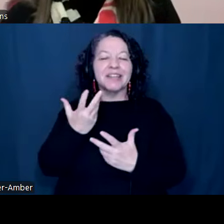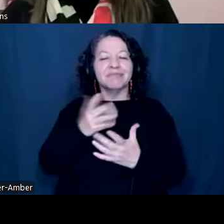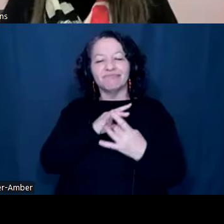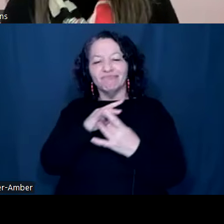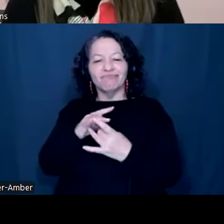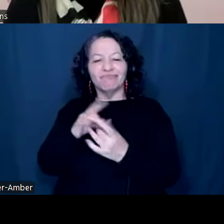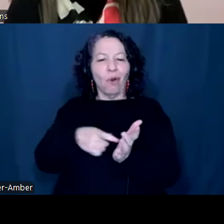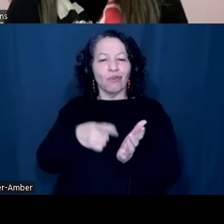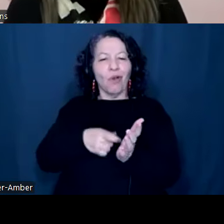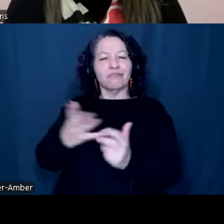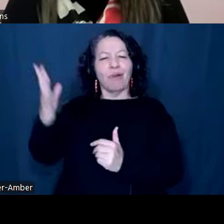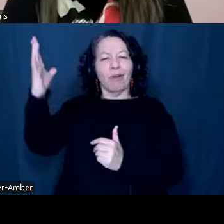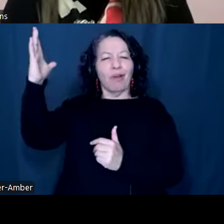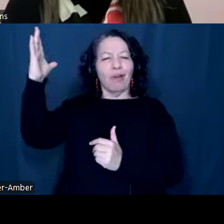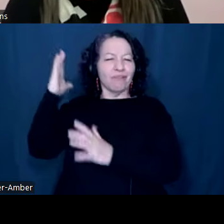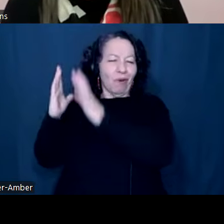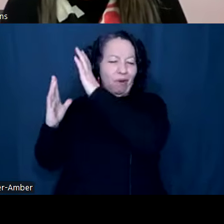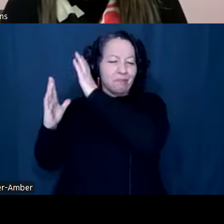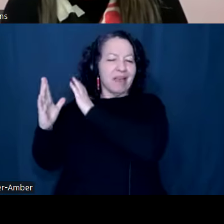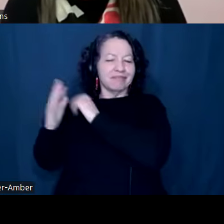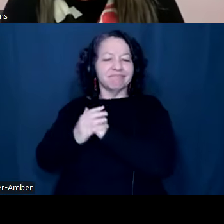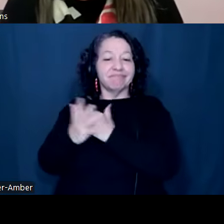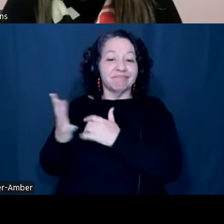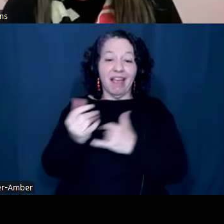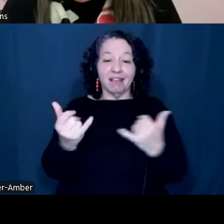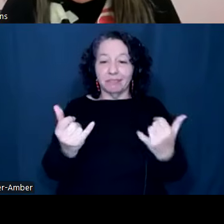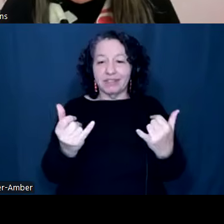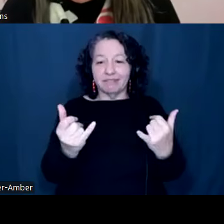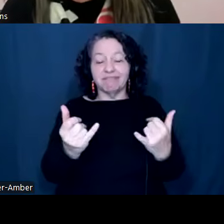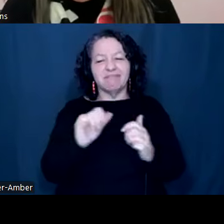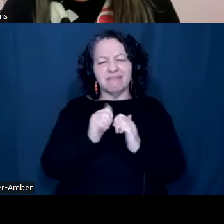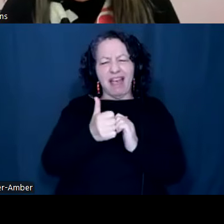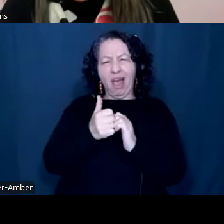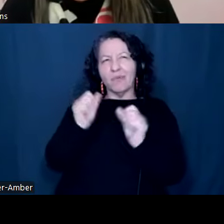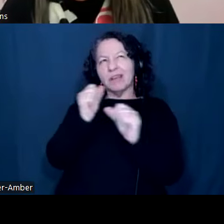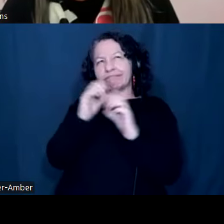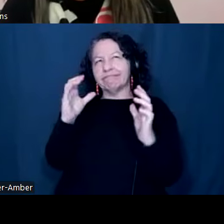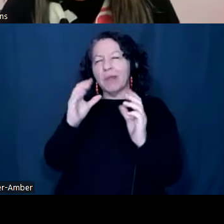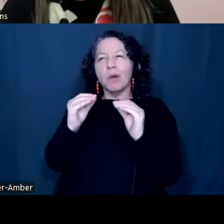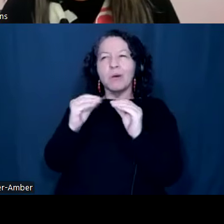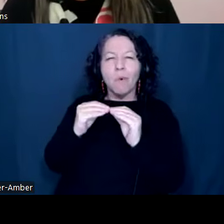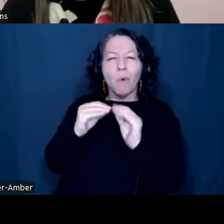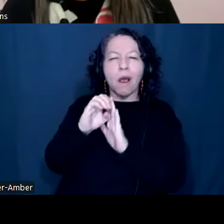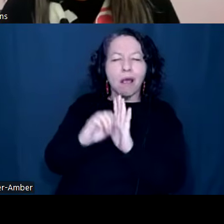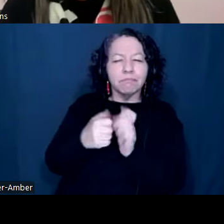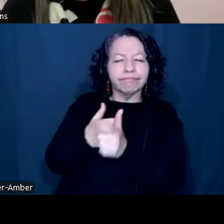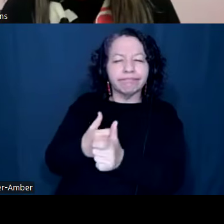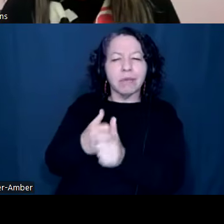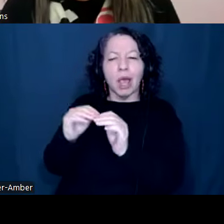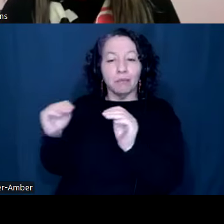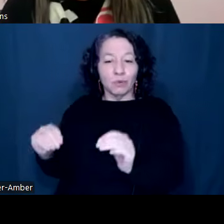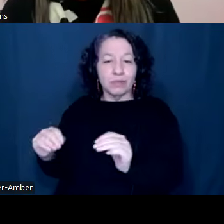past and its present, and about how we can think about a more ethical archaeology and museum practice in the